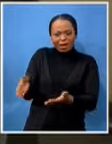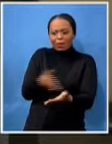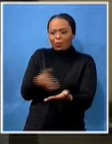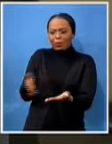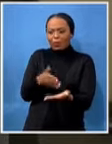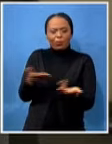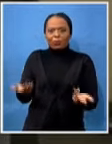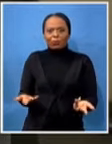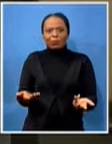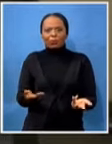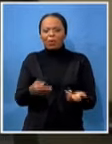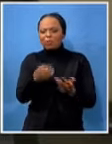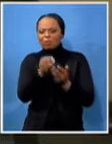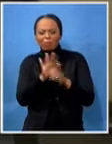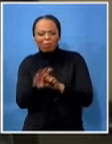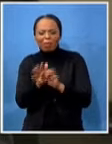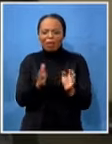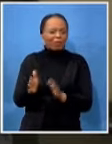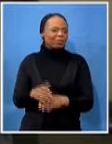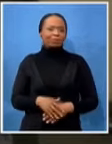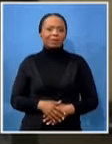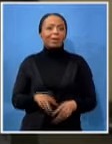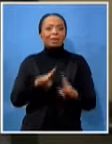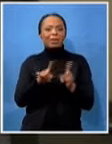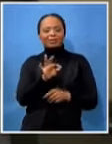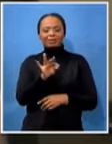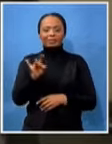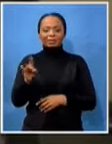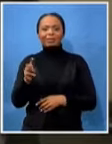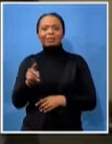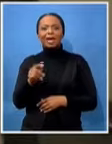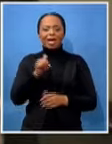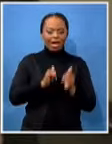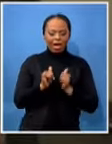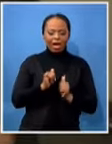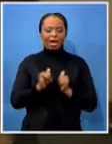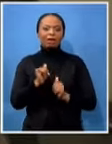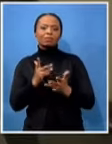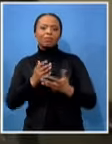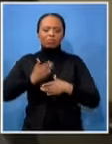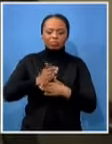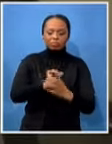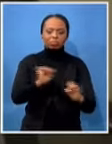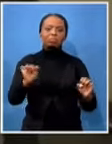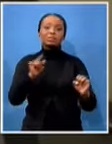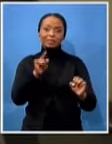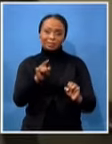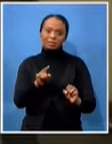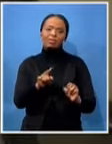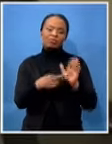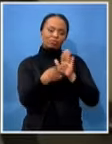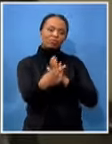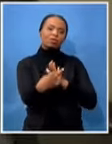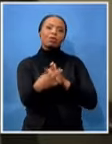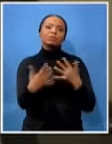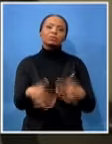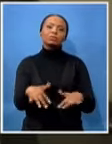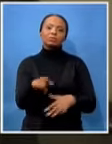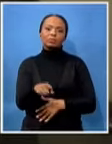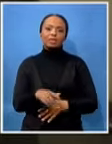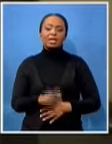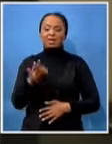is what really makes a difference. And so whenever you, as clinicians, feel the pressure, you need to make sure everybody feels it, so that we must